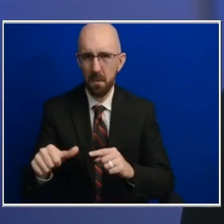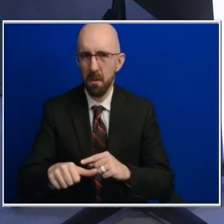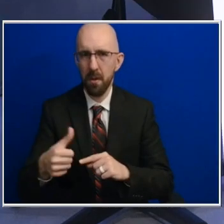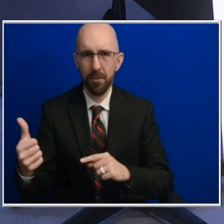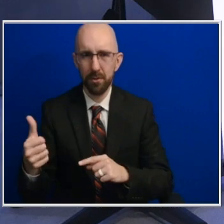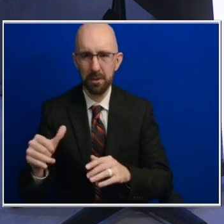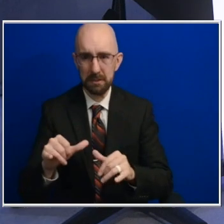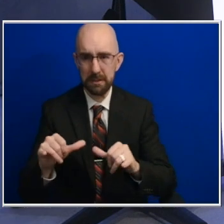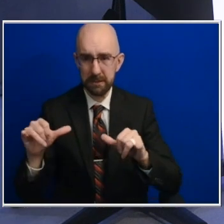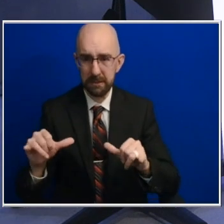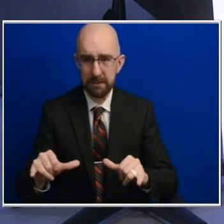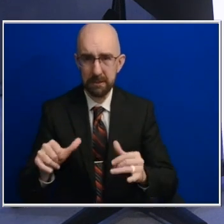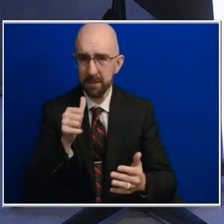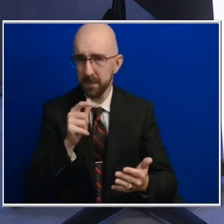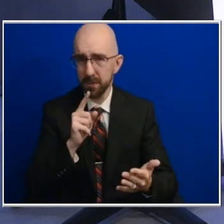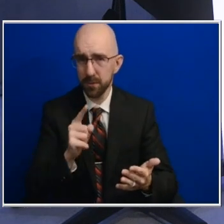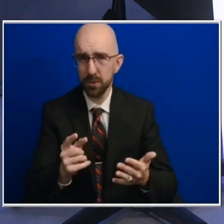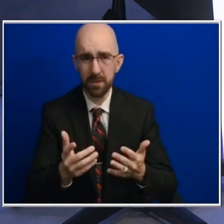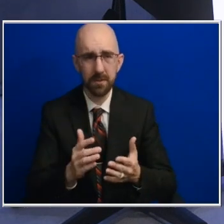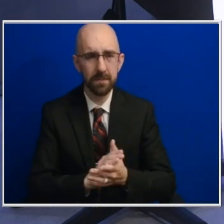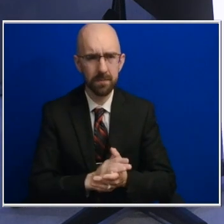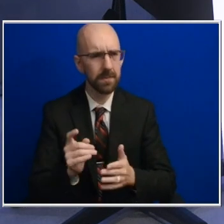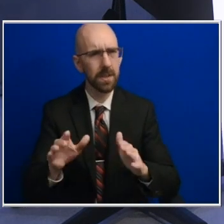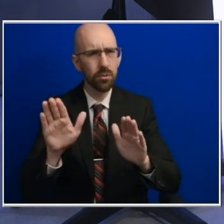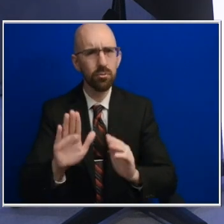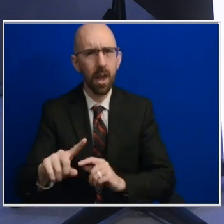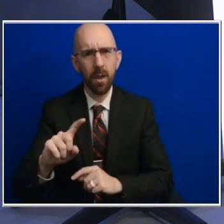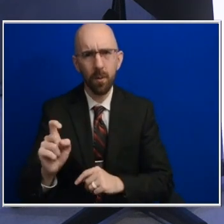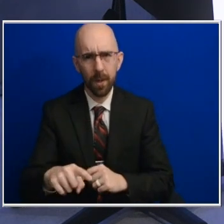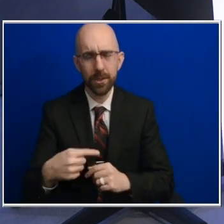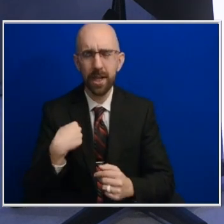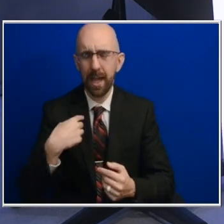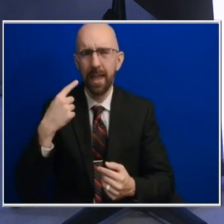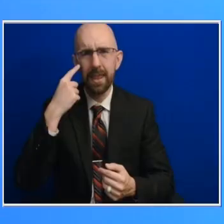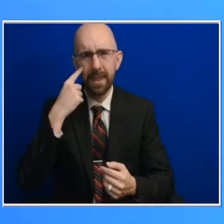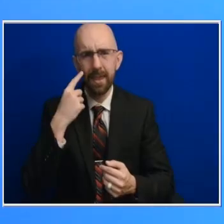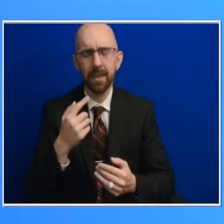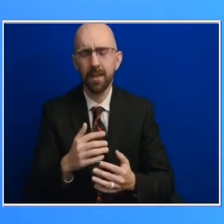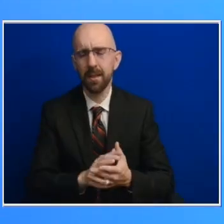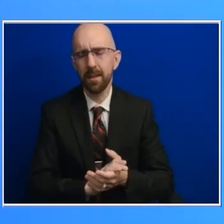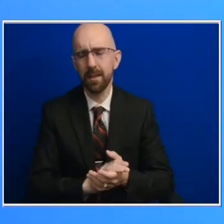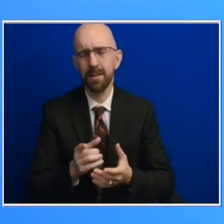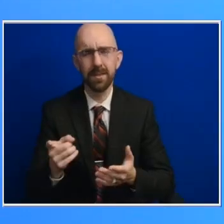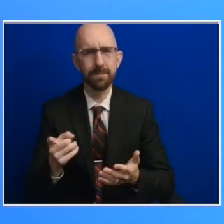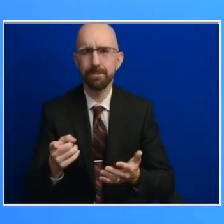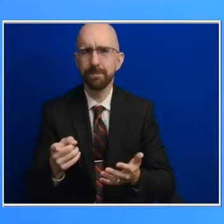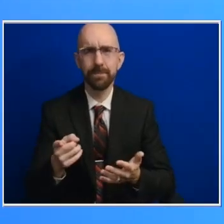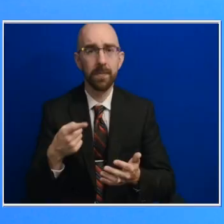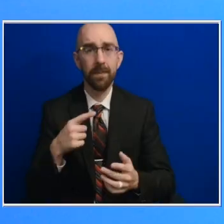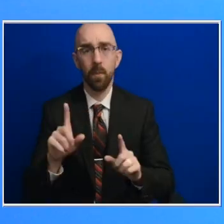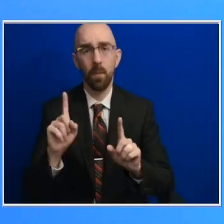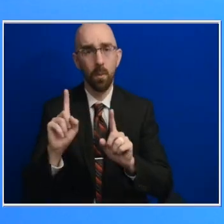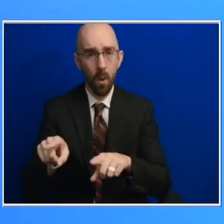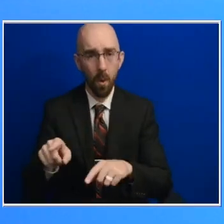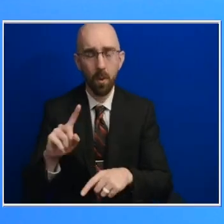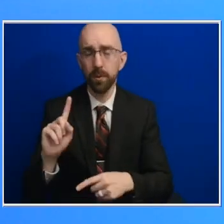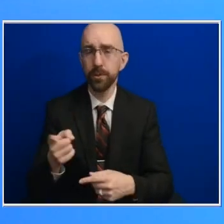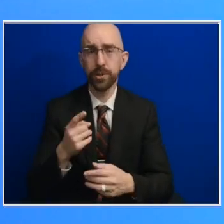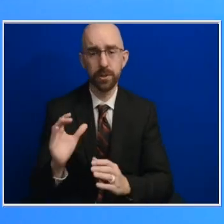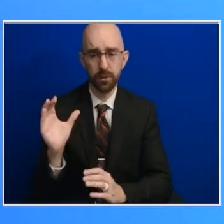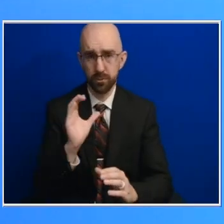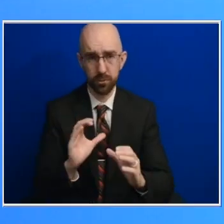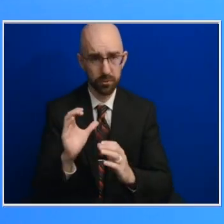systems. It's a great question. I think there are a ton. If you go out there and you just search,